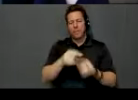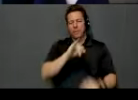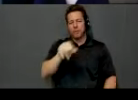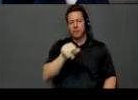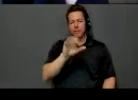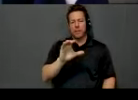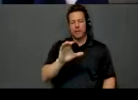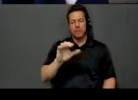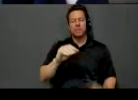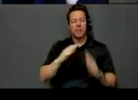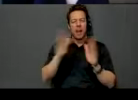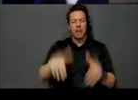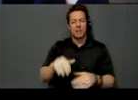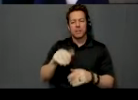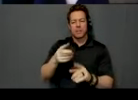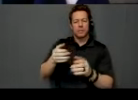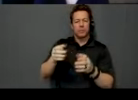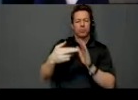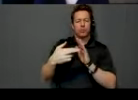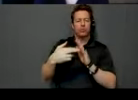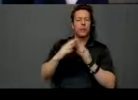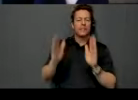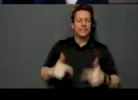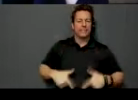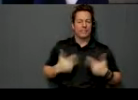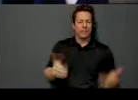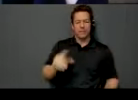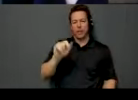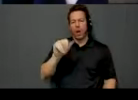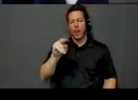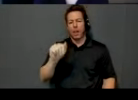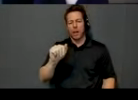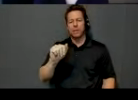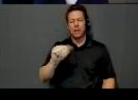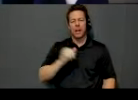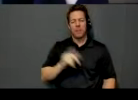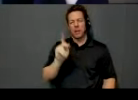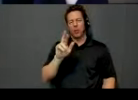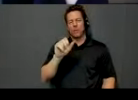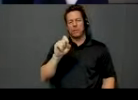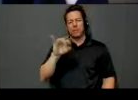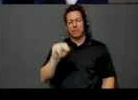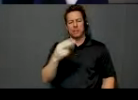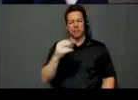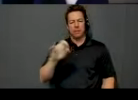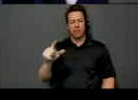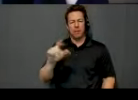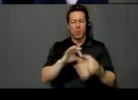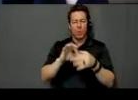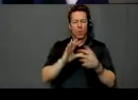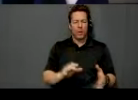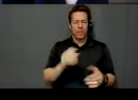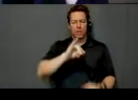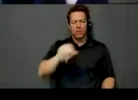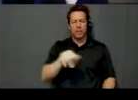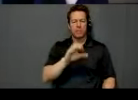resident Tania Alvarez. My name is Kristen Hill, and I'm the Cultural Sites Program Coordinator for the James Castle House.